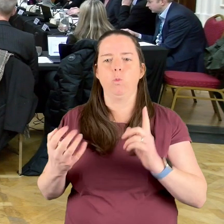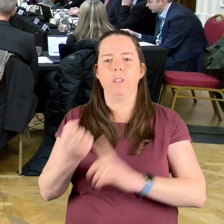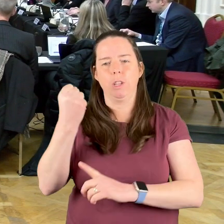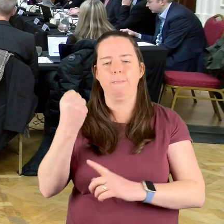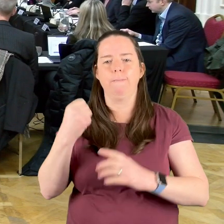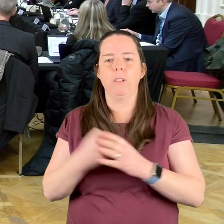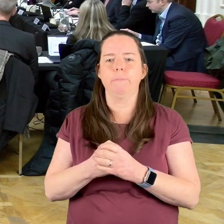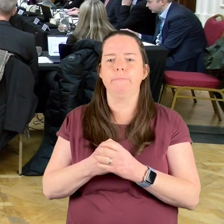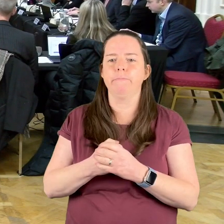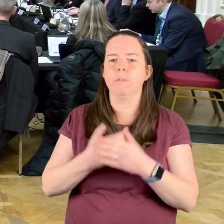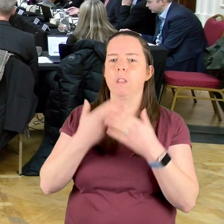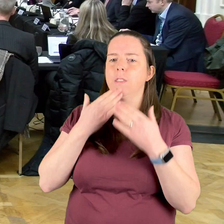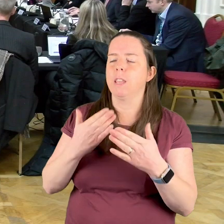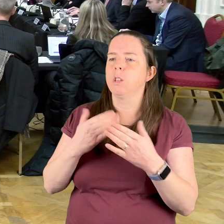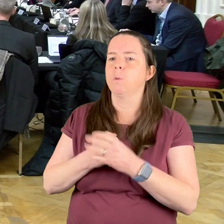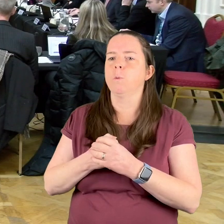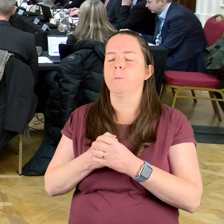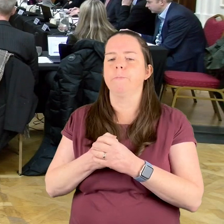better levels of care.